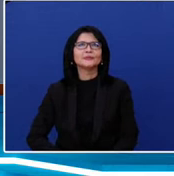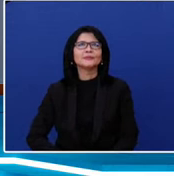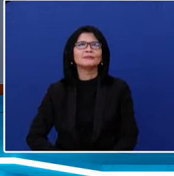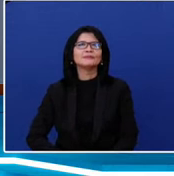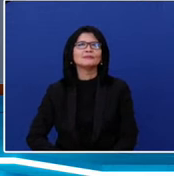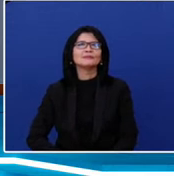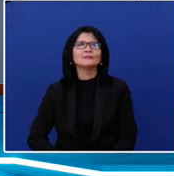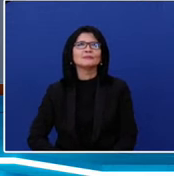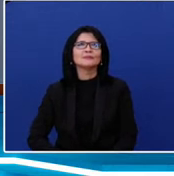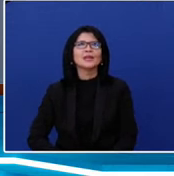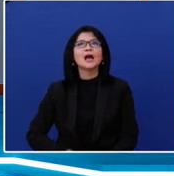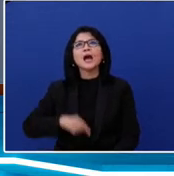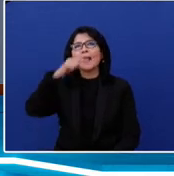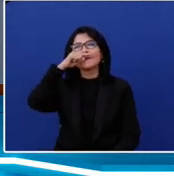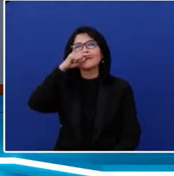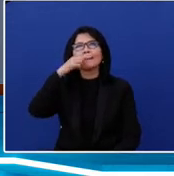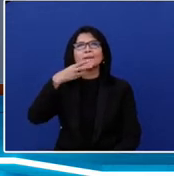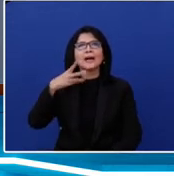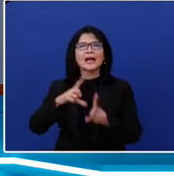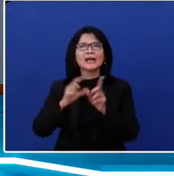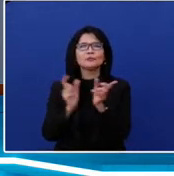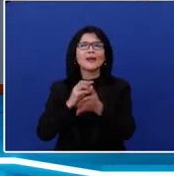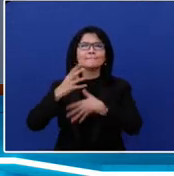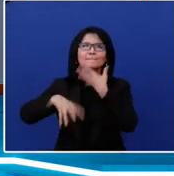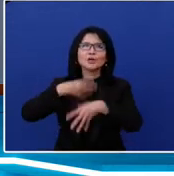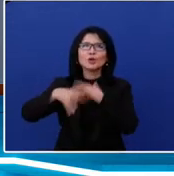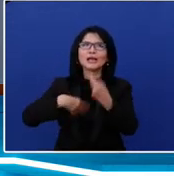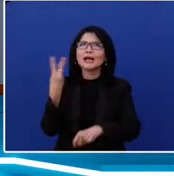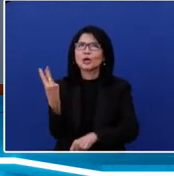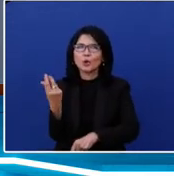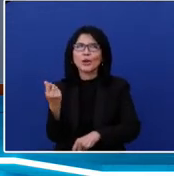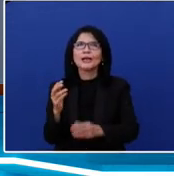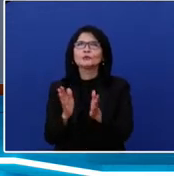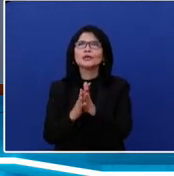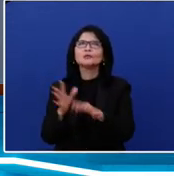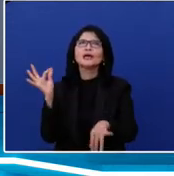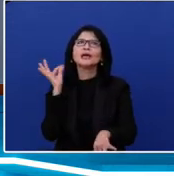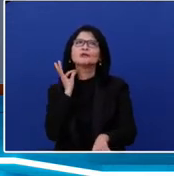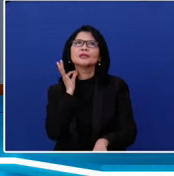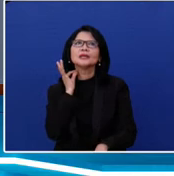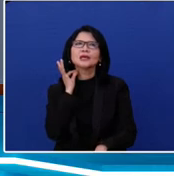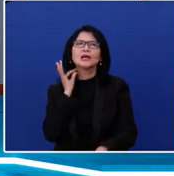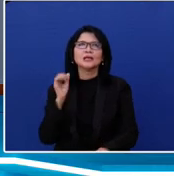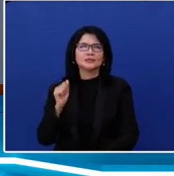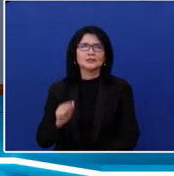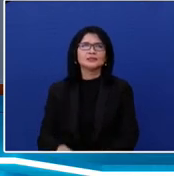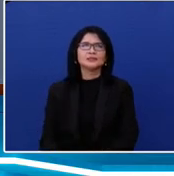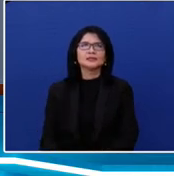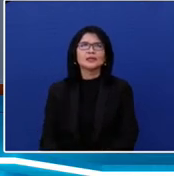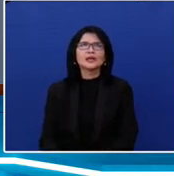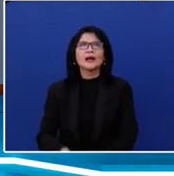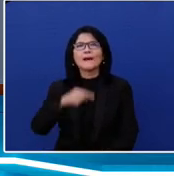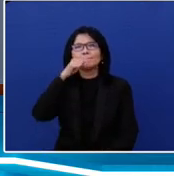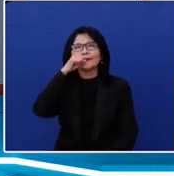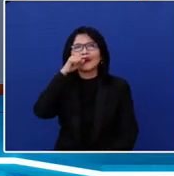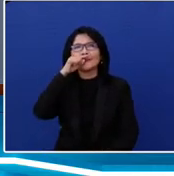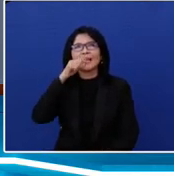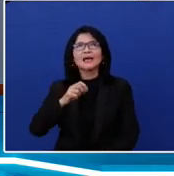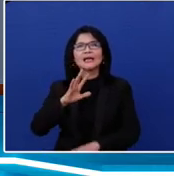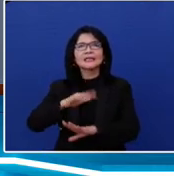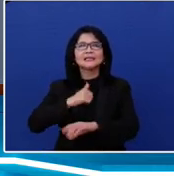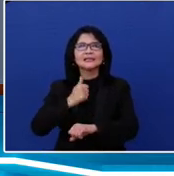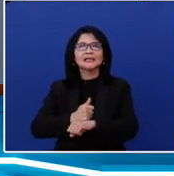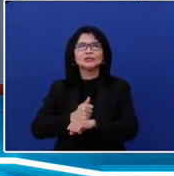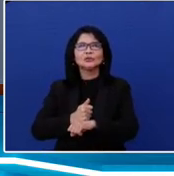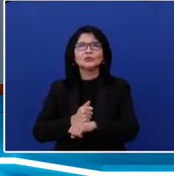misteri edwinsyah rusak President director of PT sarana multi infrastruktur Mister Andre Permana